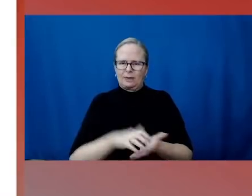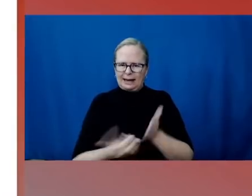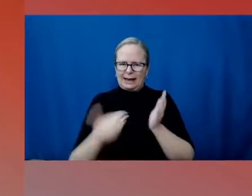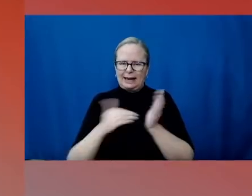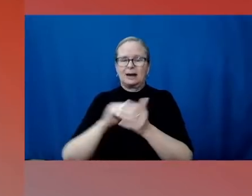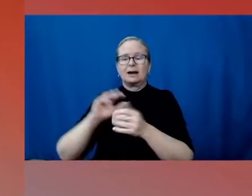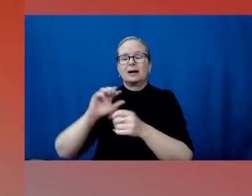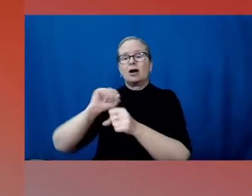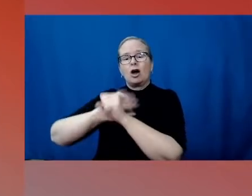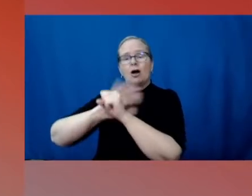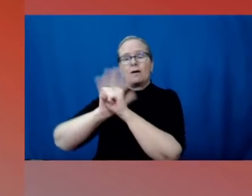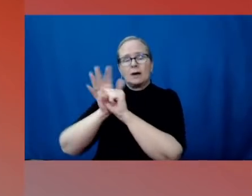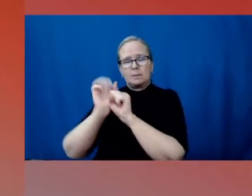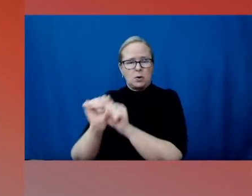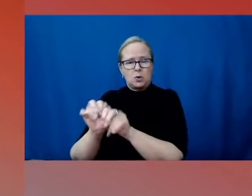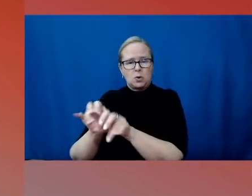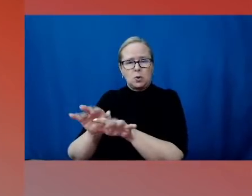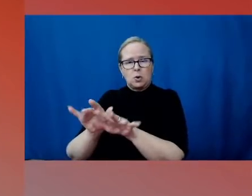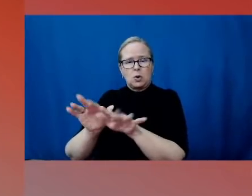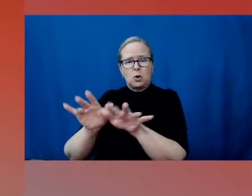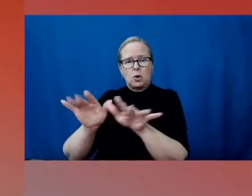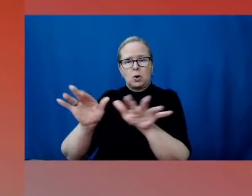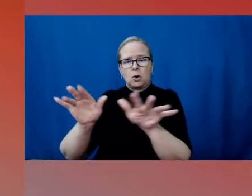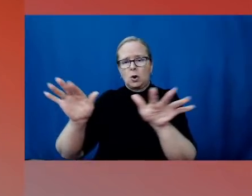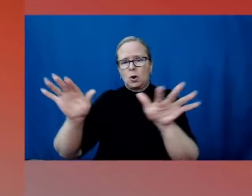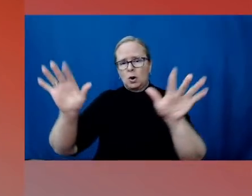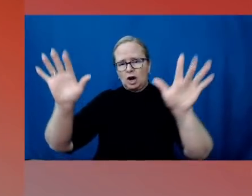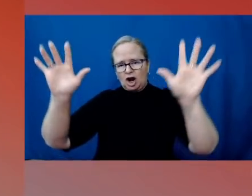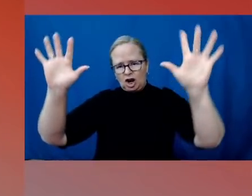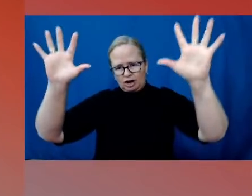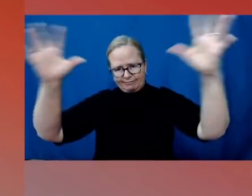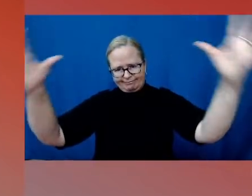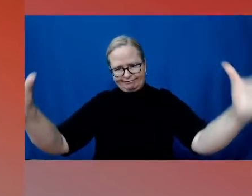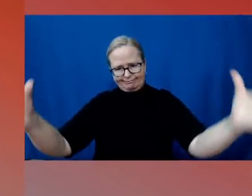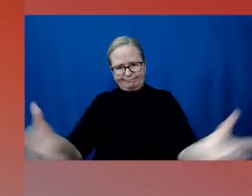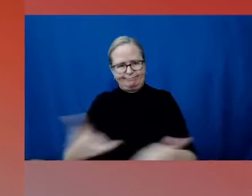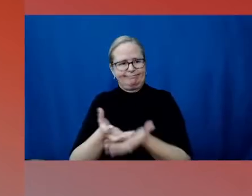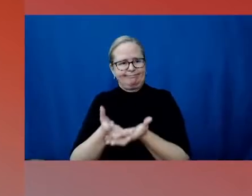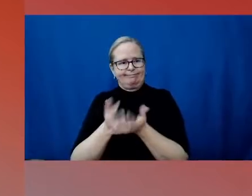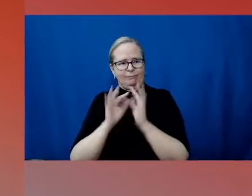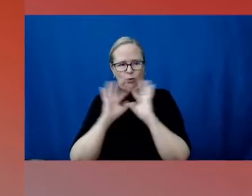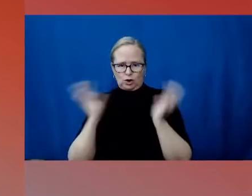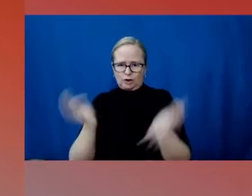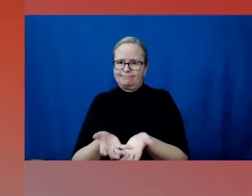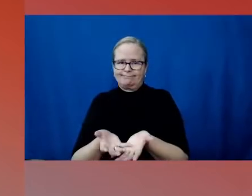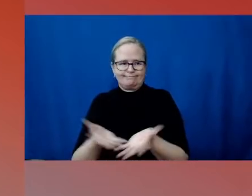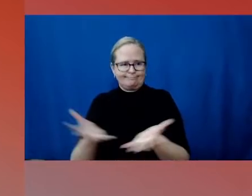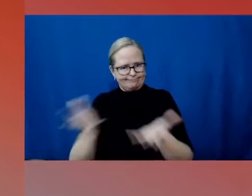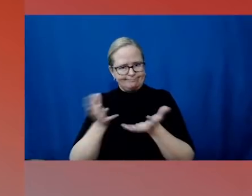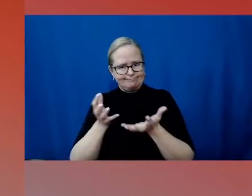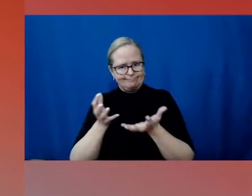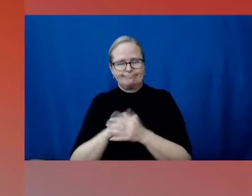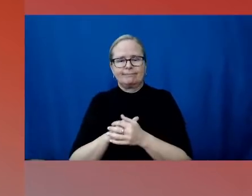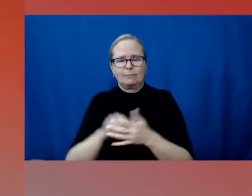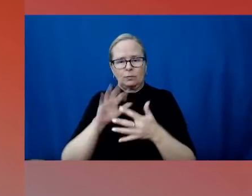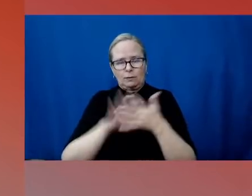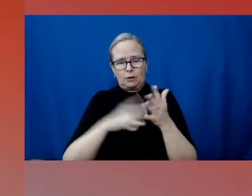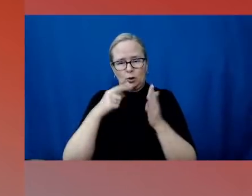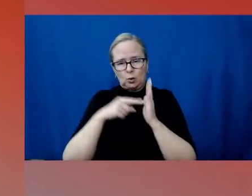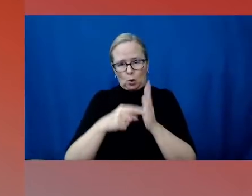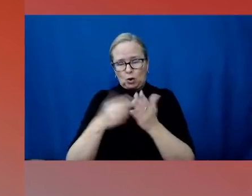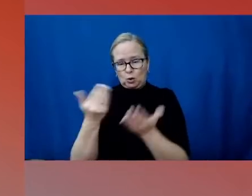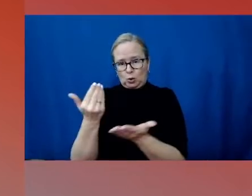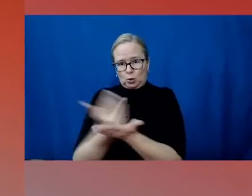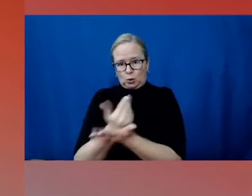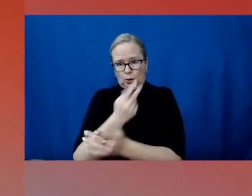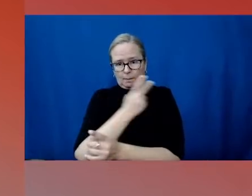world. So when virus replicates, it mutates and generates new variants. So basically, this graph shows of the number of mutations over